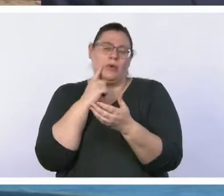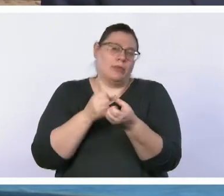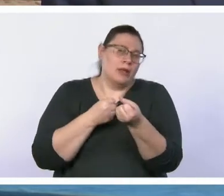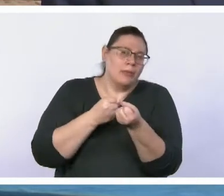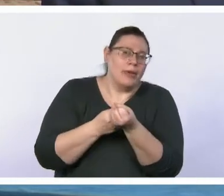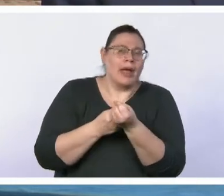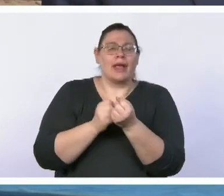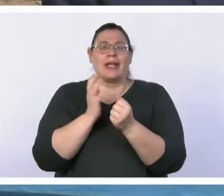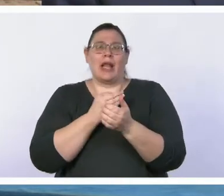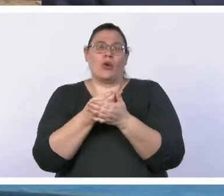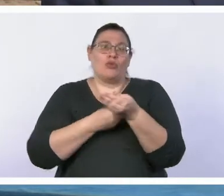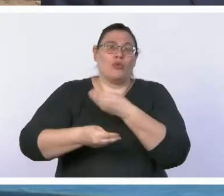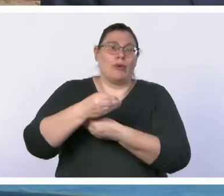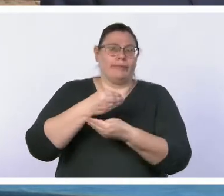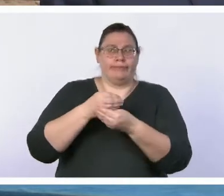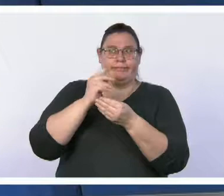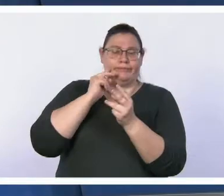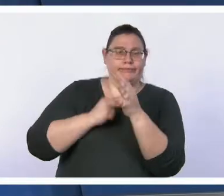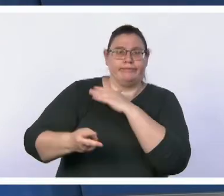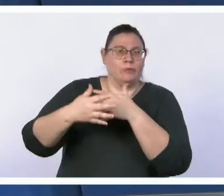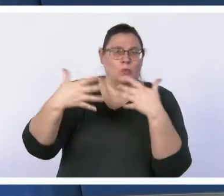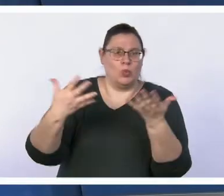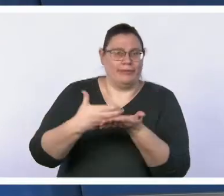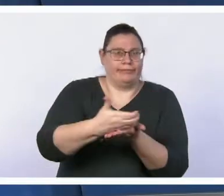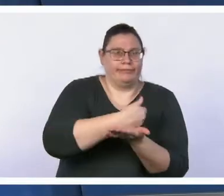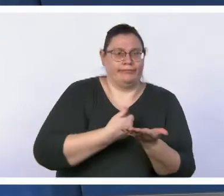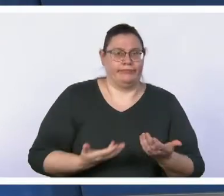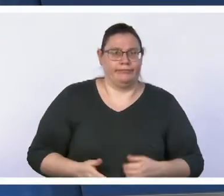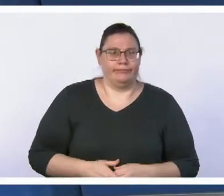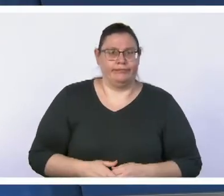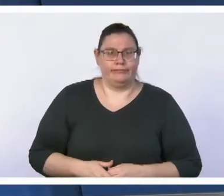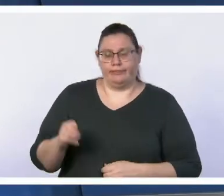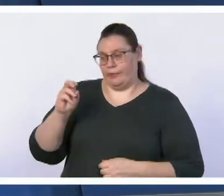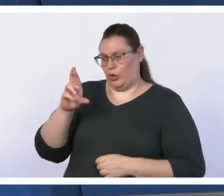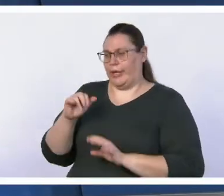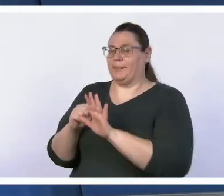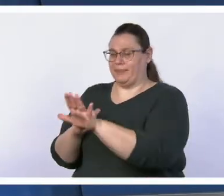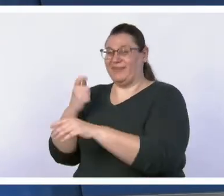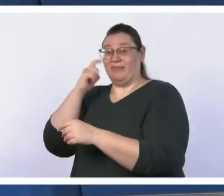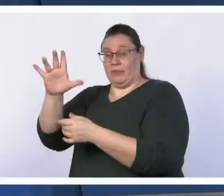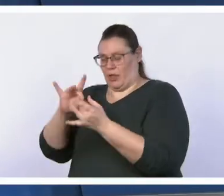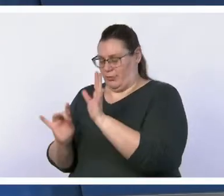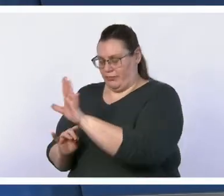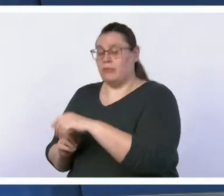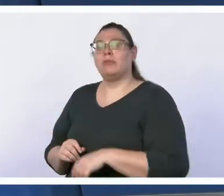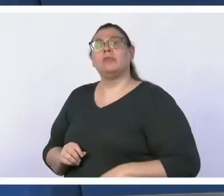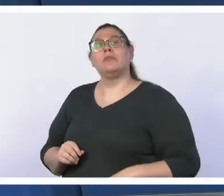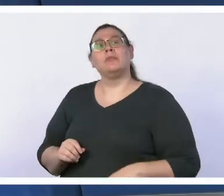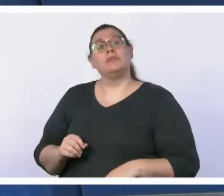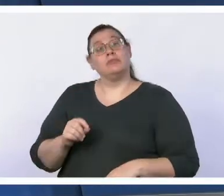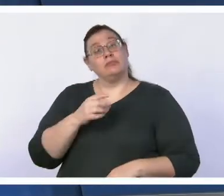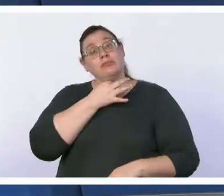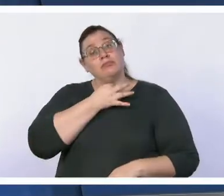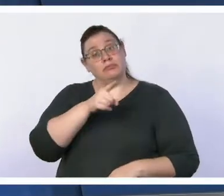revenue projections will likely be. So given what you just said, are you still going to